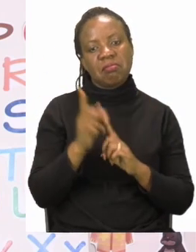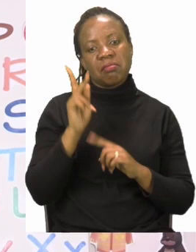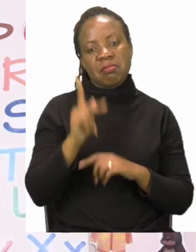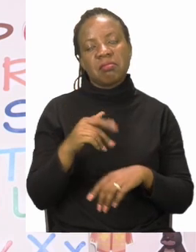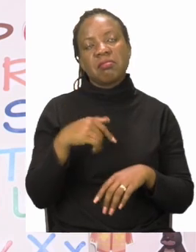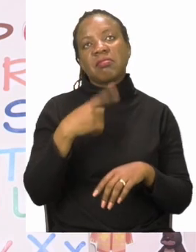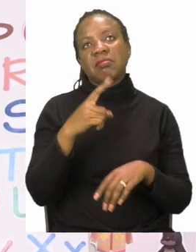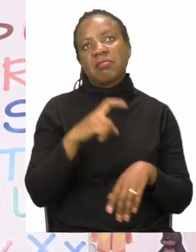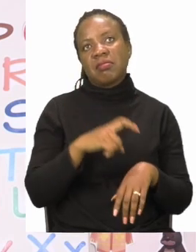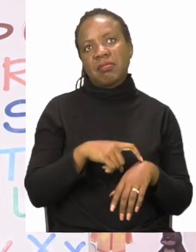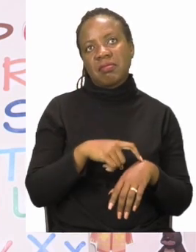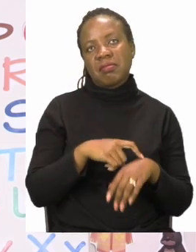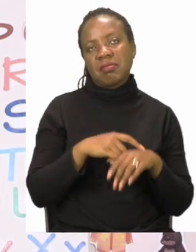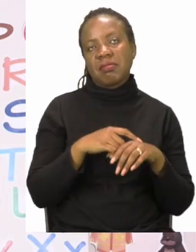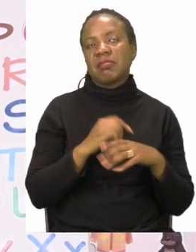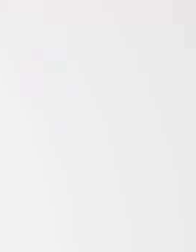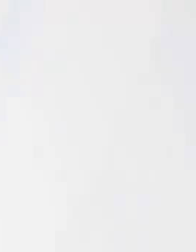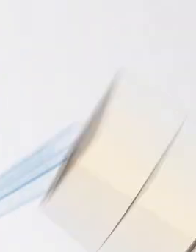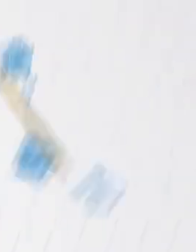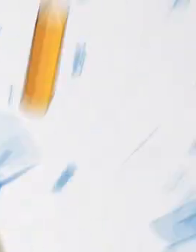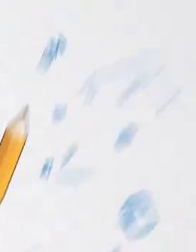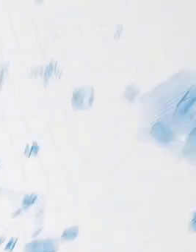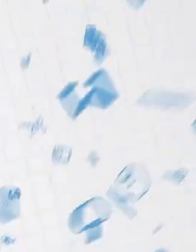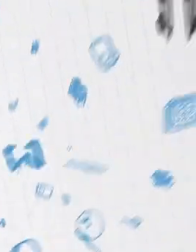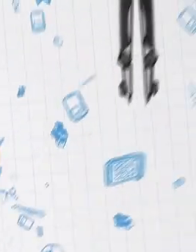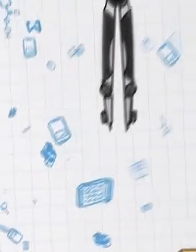Keep well!